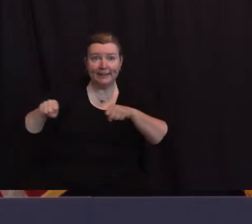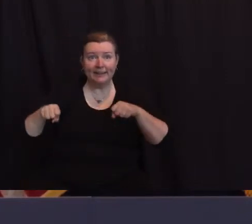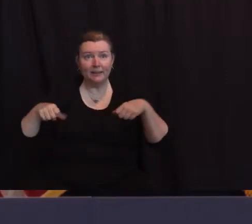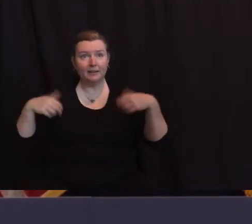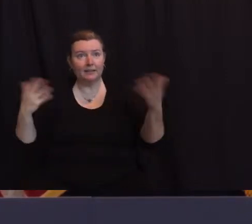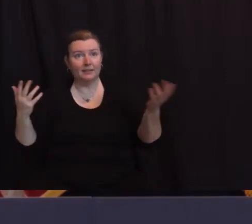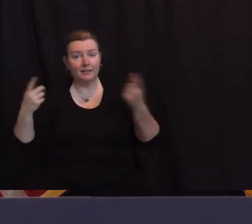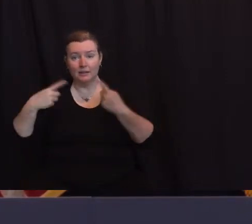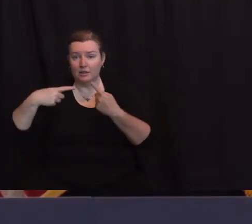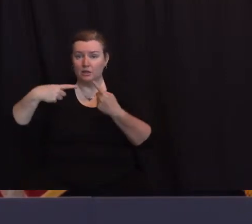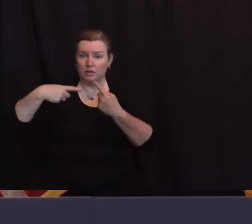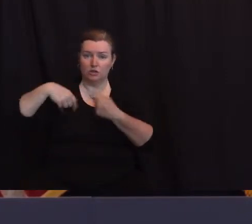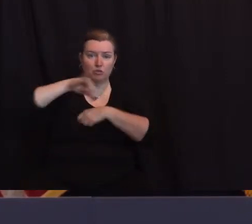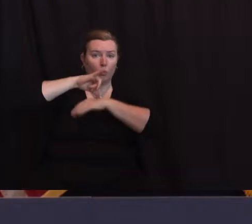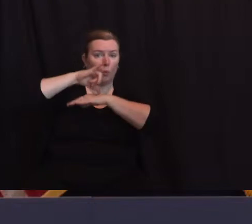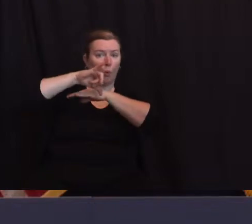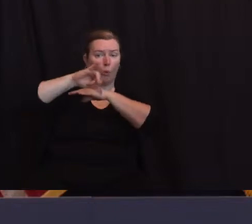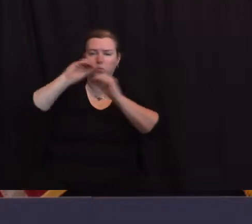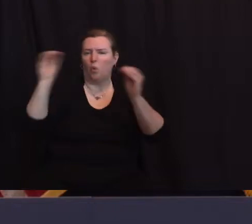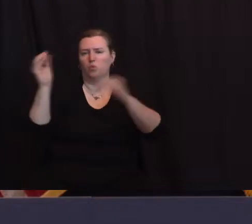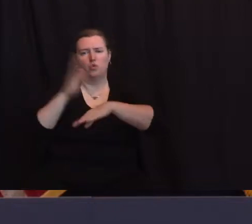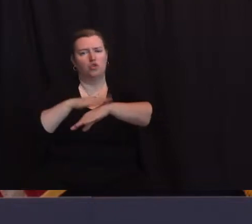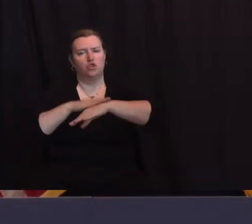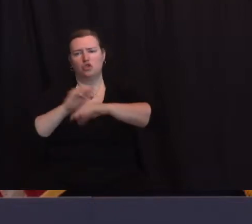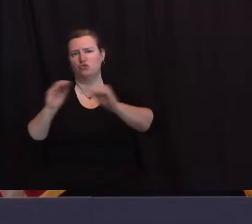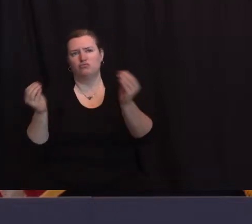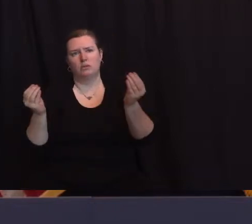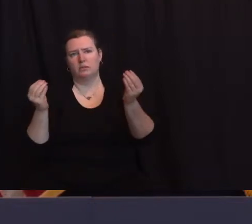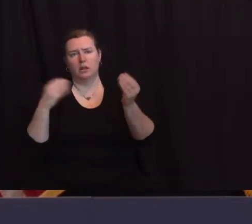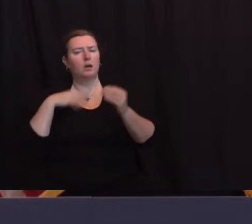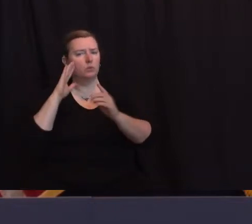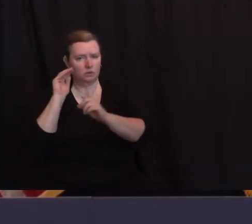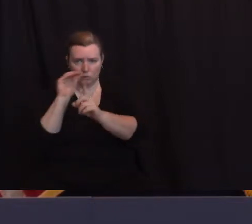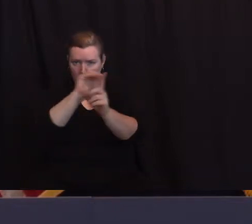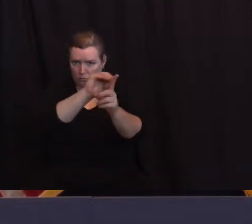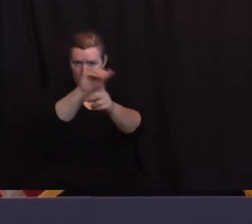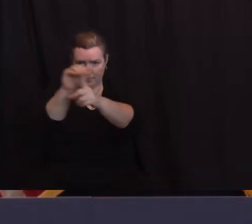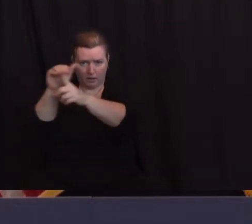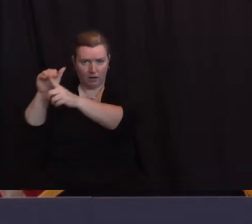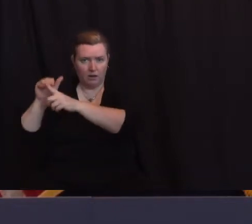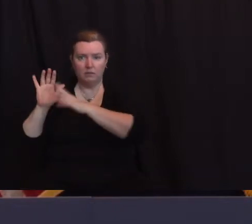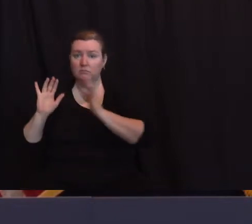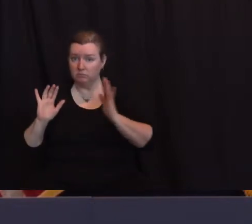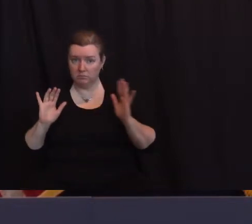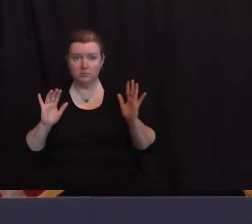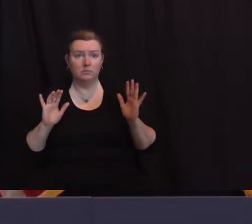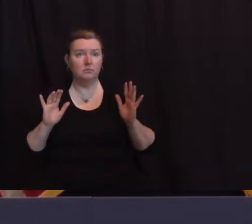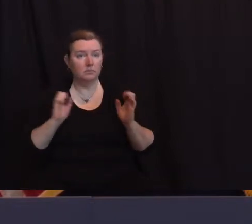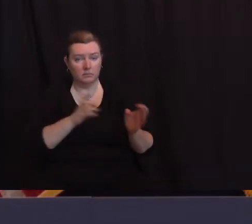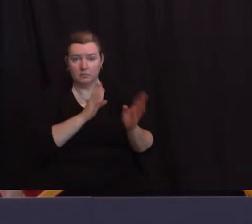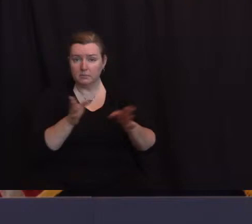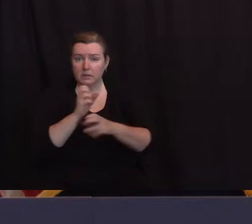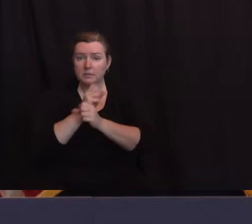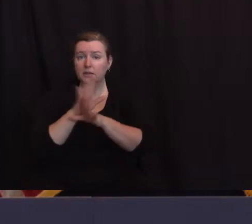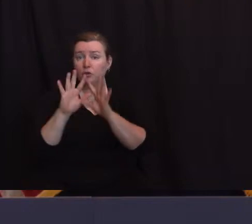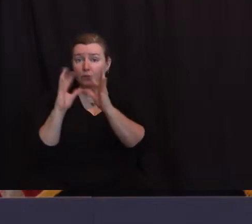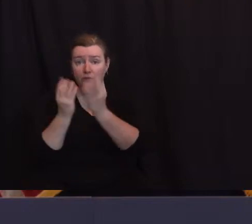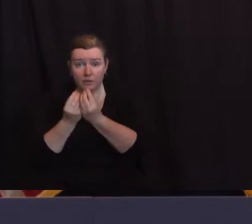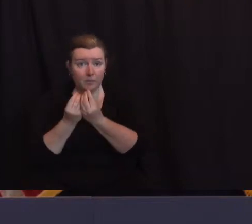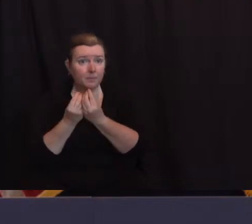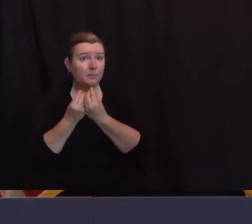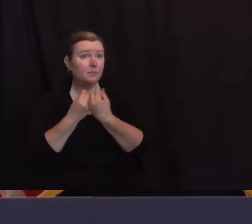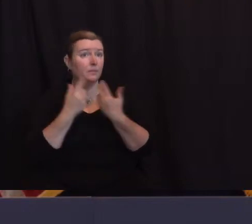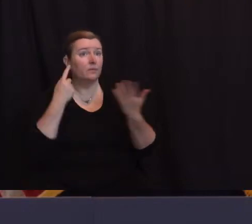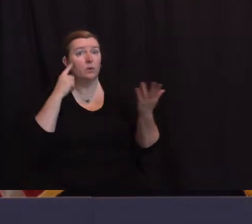much come without any warning at all. So I just steer everybody, as we always do, to prepare your family for